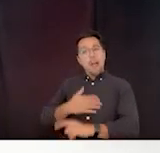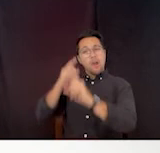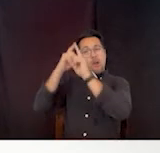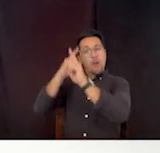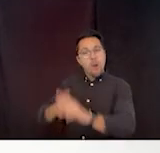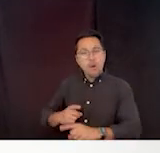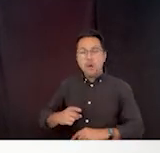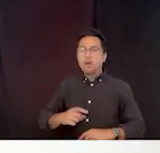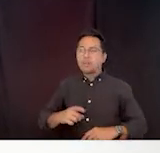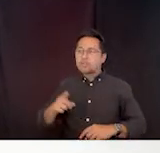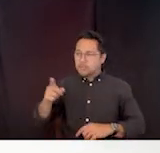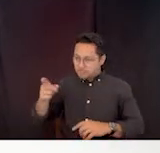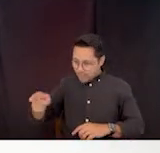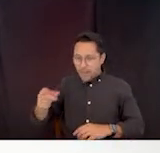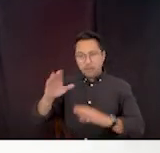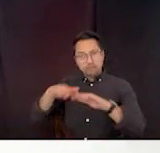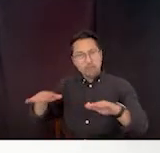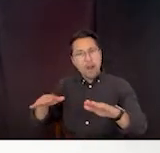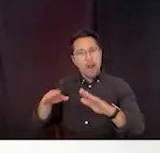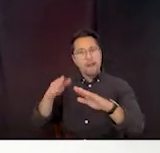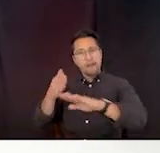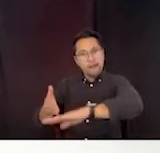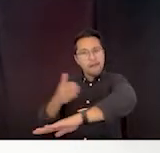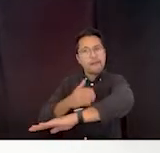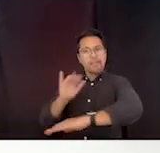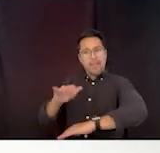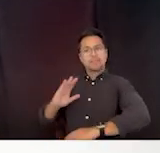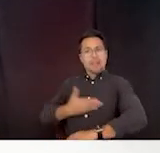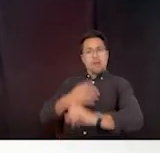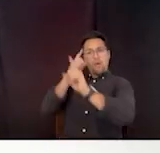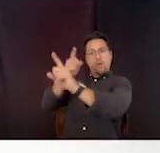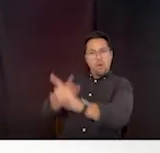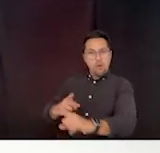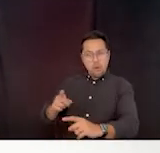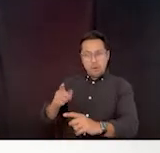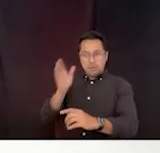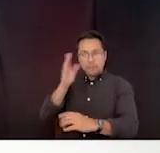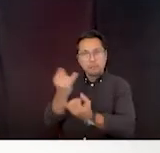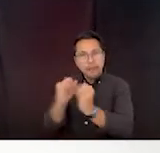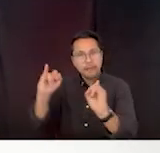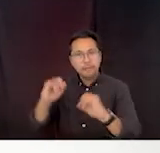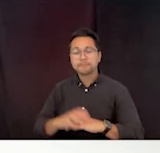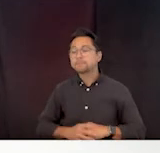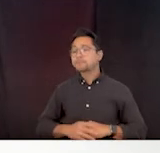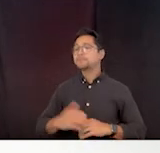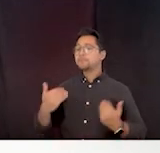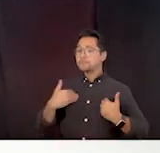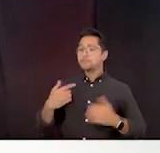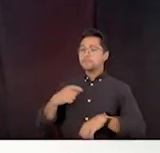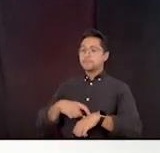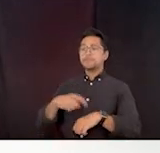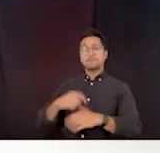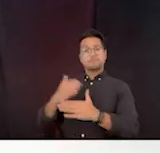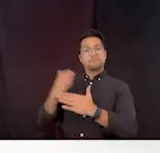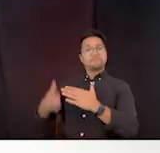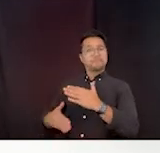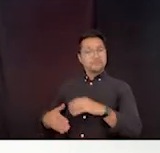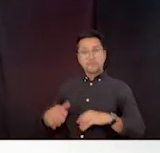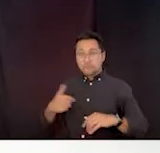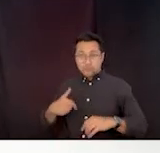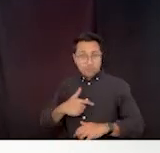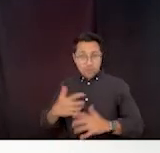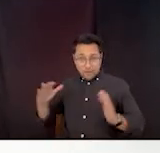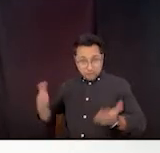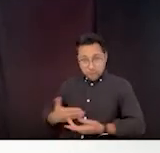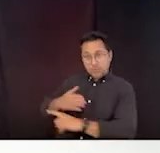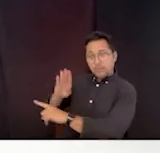make your quality of life better, to make your child progress, and to make them independent. We have a little bit of time at the end, so we just kind of wanted to introduce. We